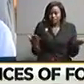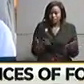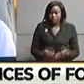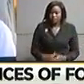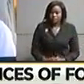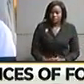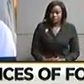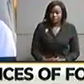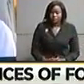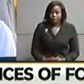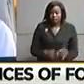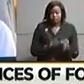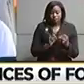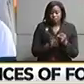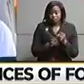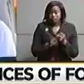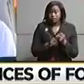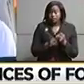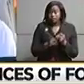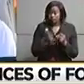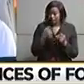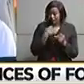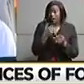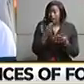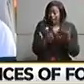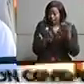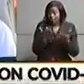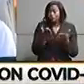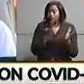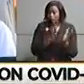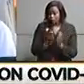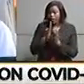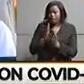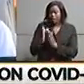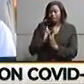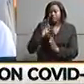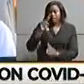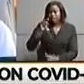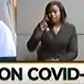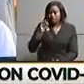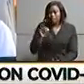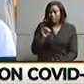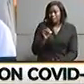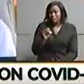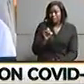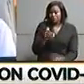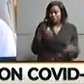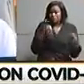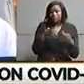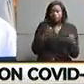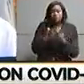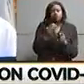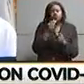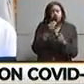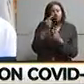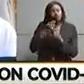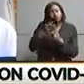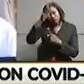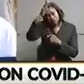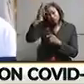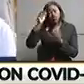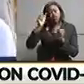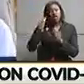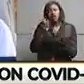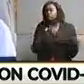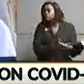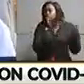But secondly, I may organize NRM cadres to bring this food from the villages